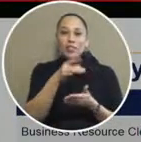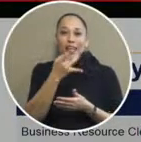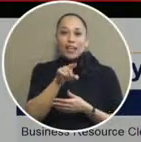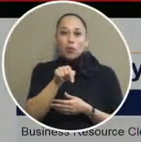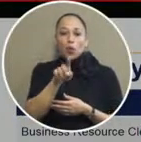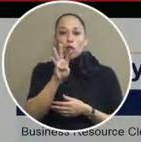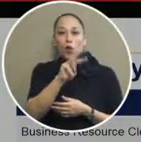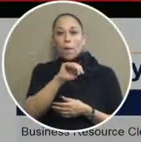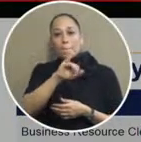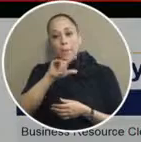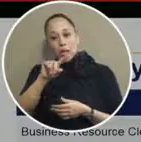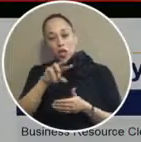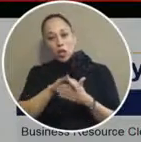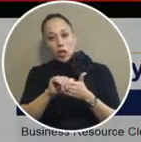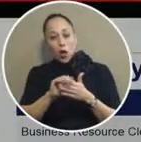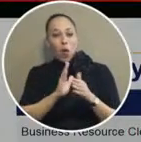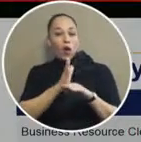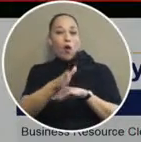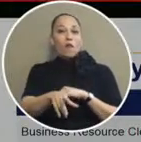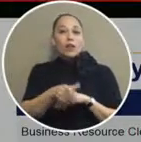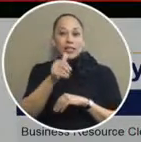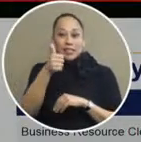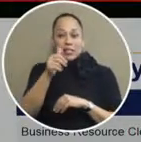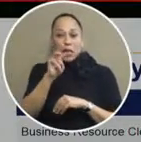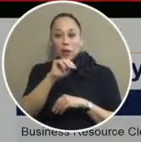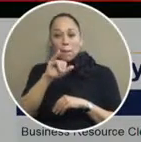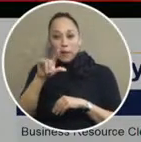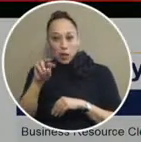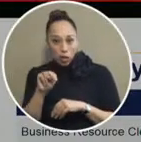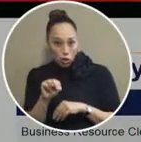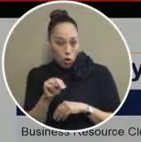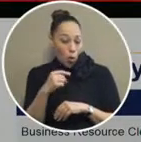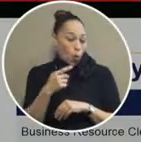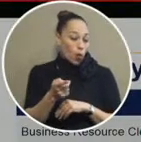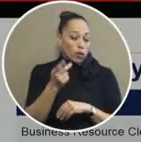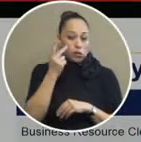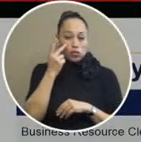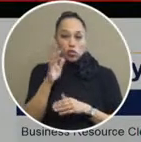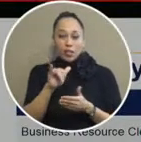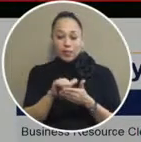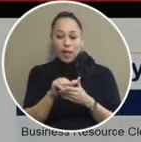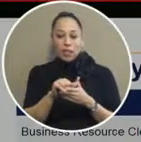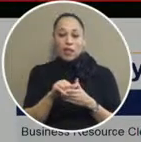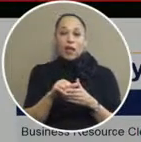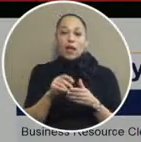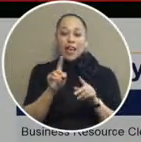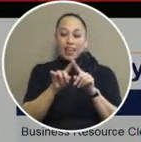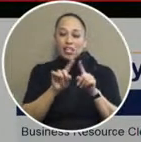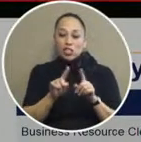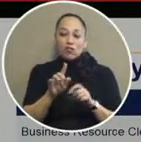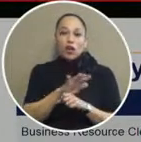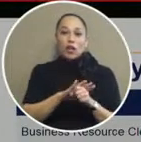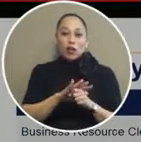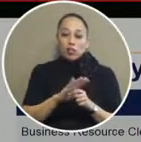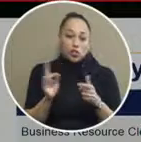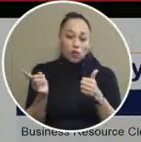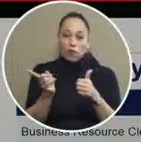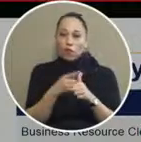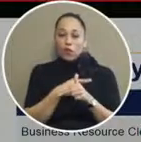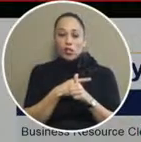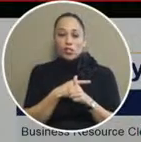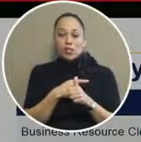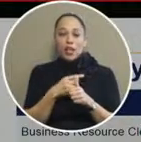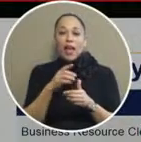we've allocated a little over 10 million. When you look at that, we're outlining it in different areas. The first and